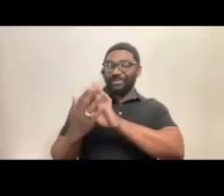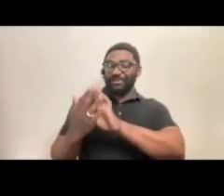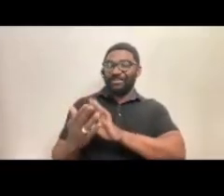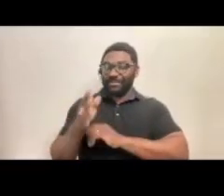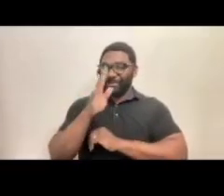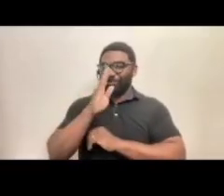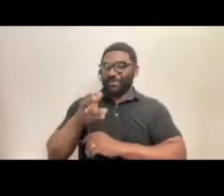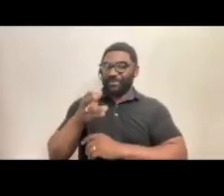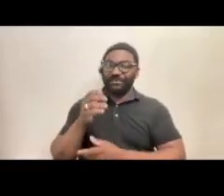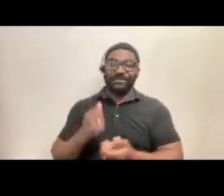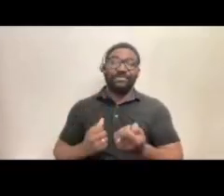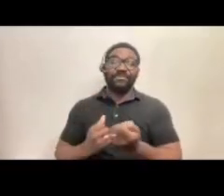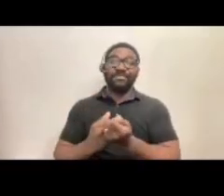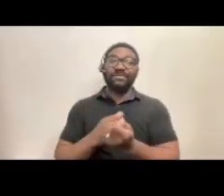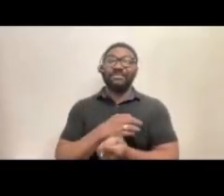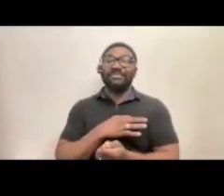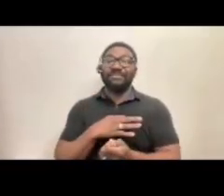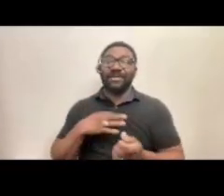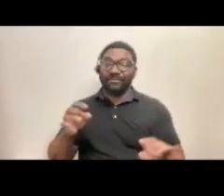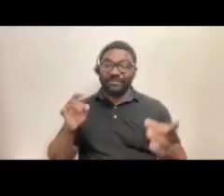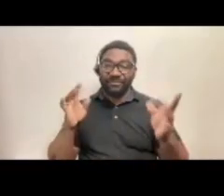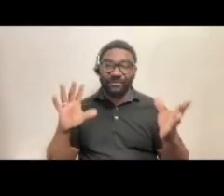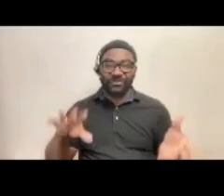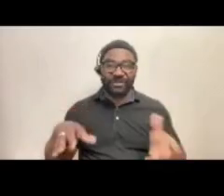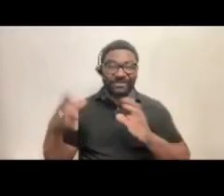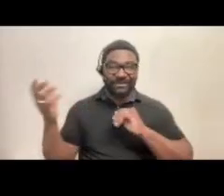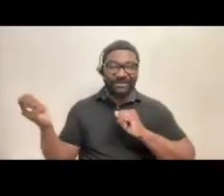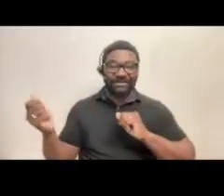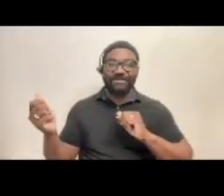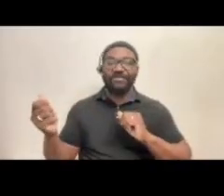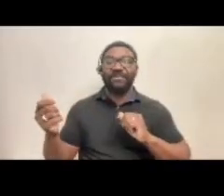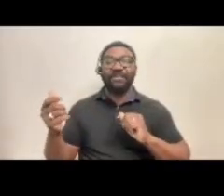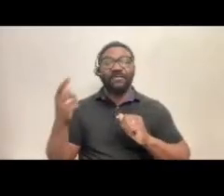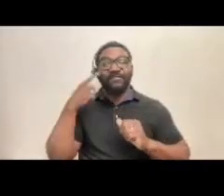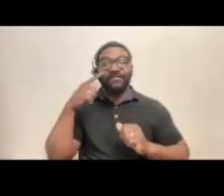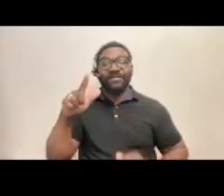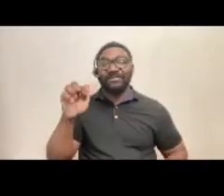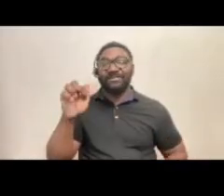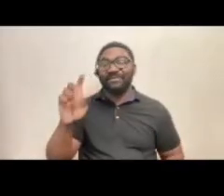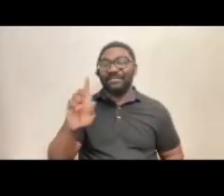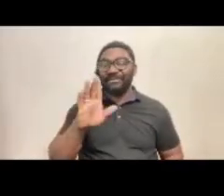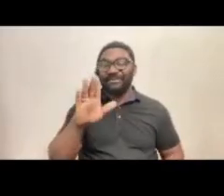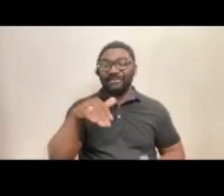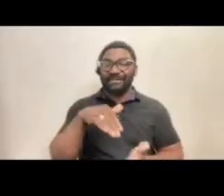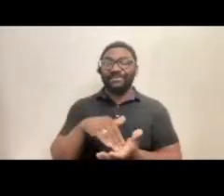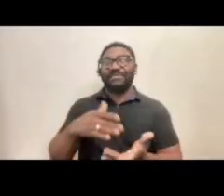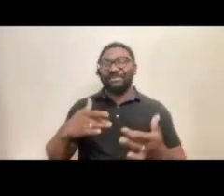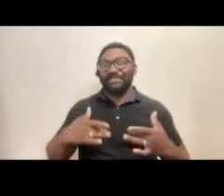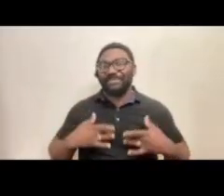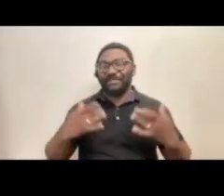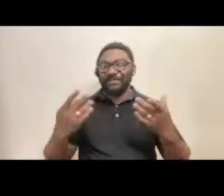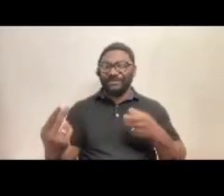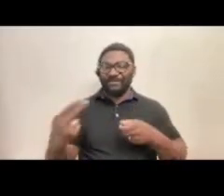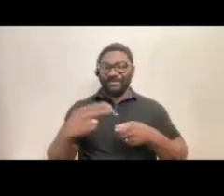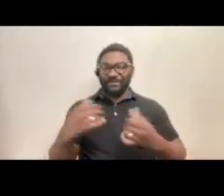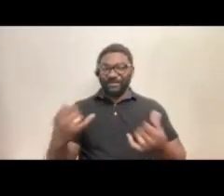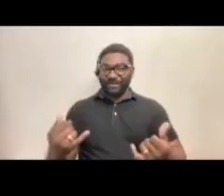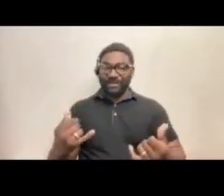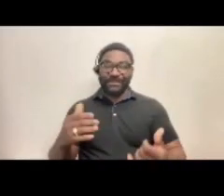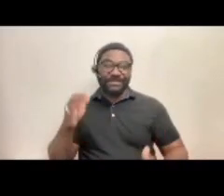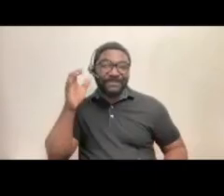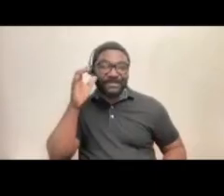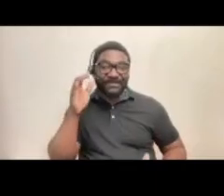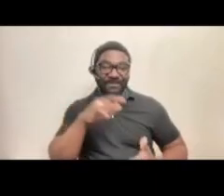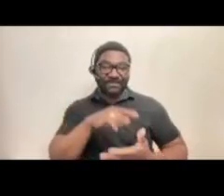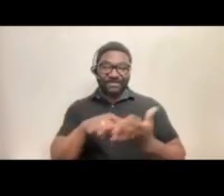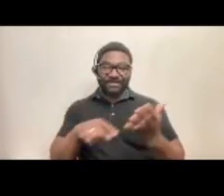crisis. On behalf of the Lead Center, I'm so excited you've joined us today to hear about the Direct Care Workforce Strategy Center and